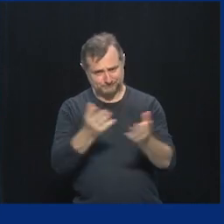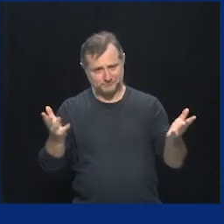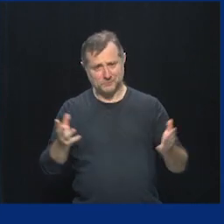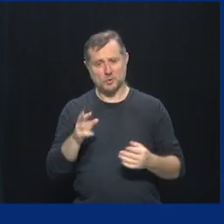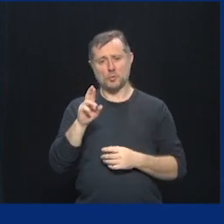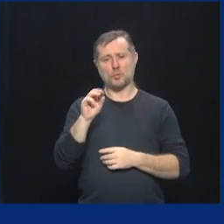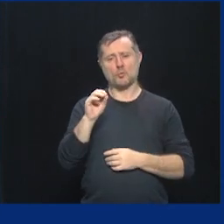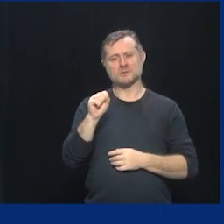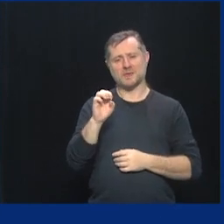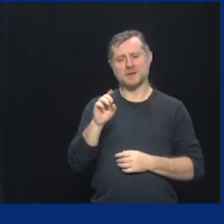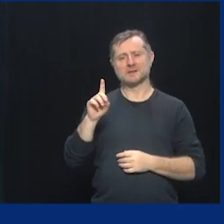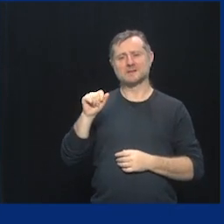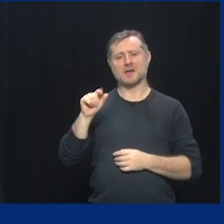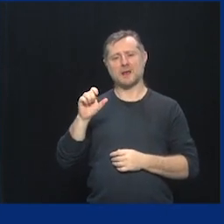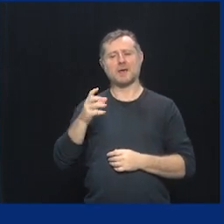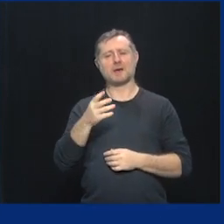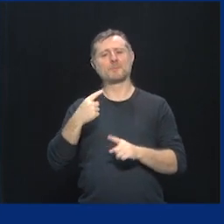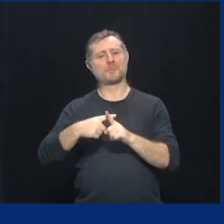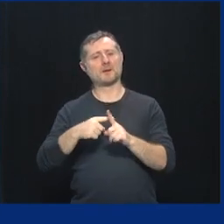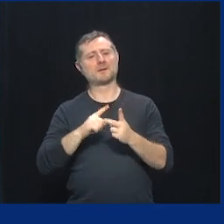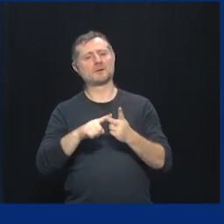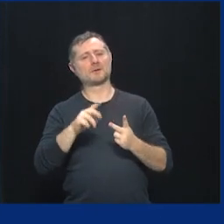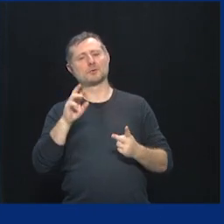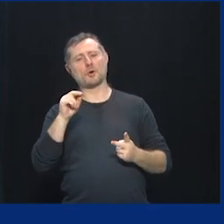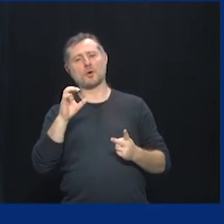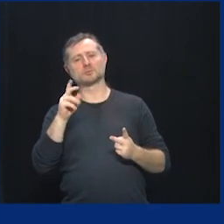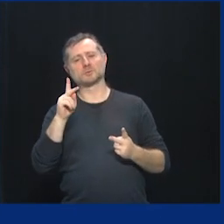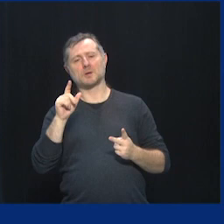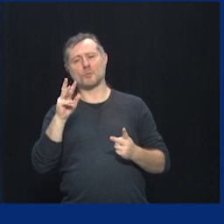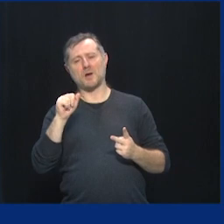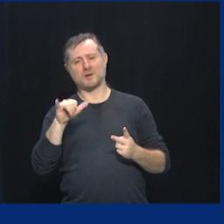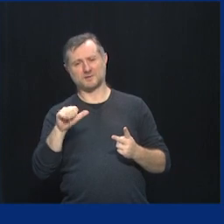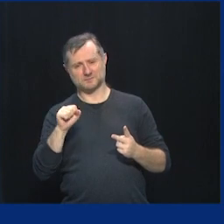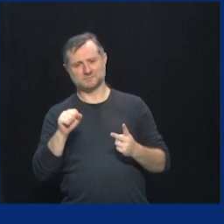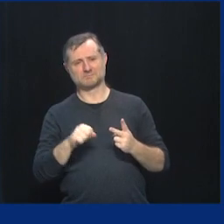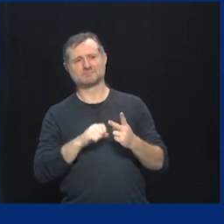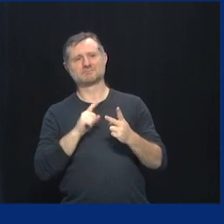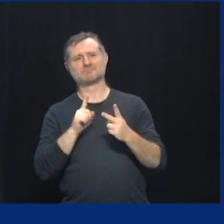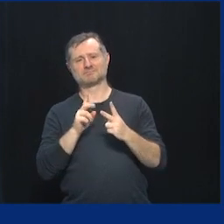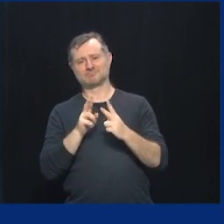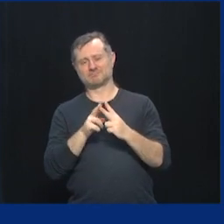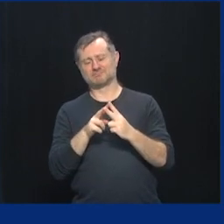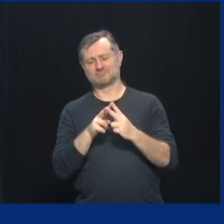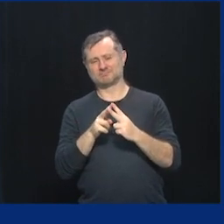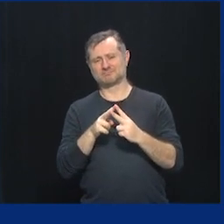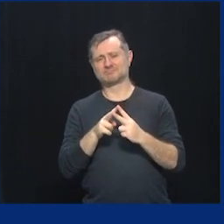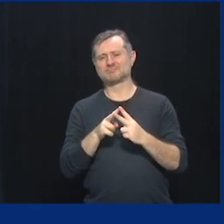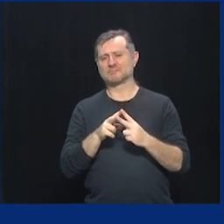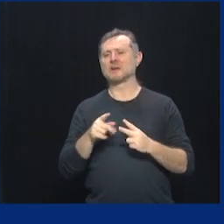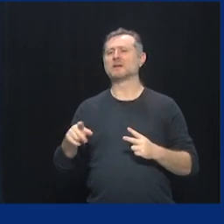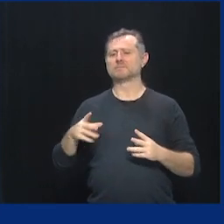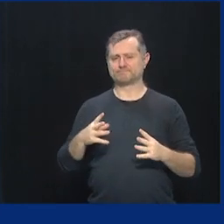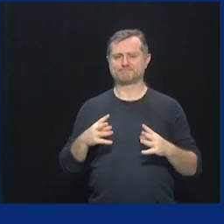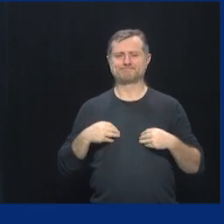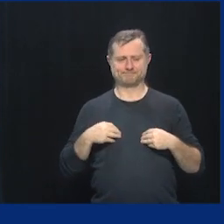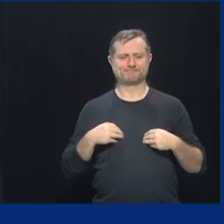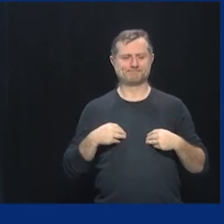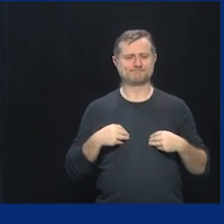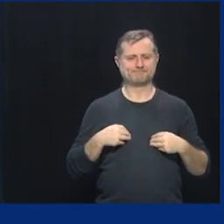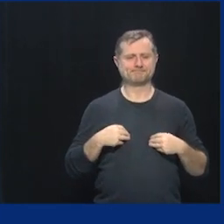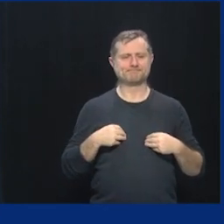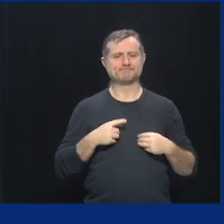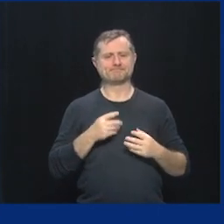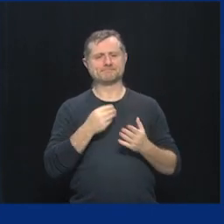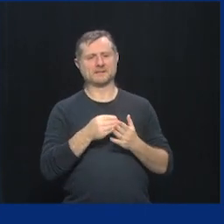of the investment by the city, I want to thank the mayor for his $2 billion investment into Southern Queens. We definitely saw